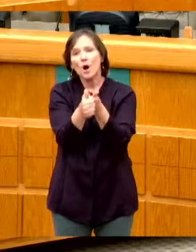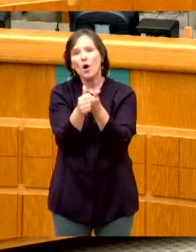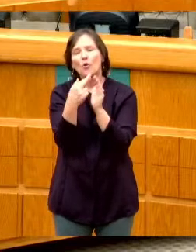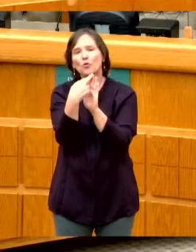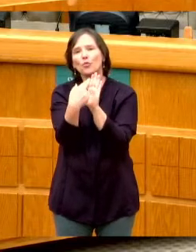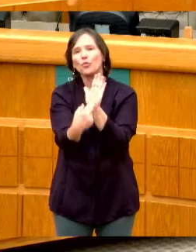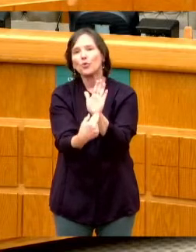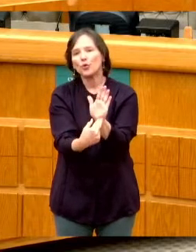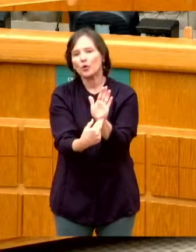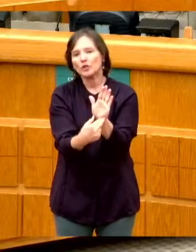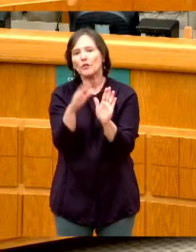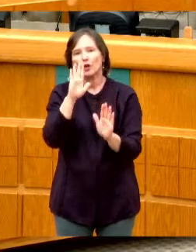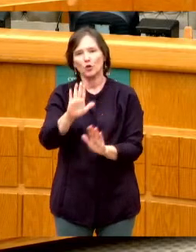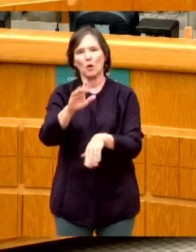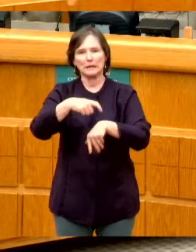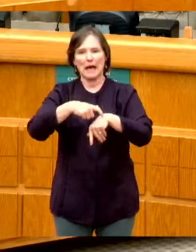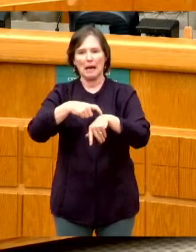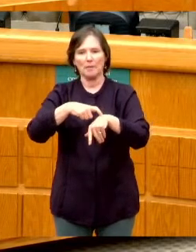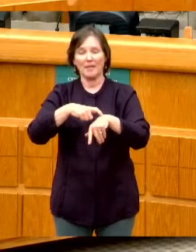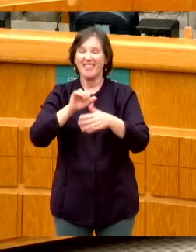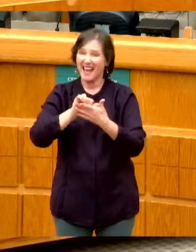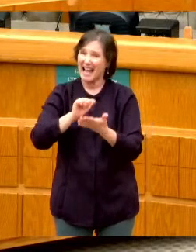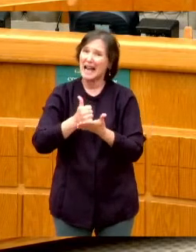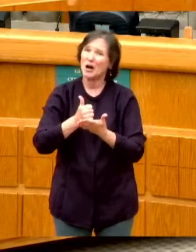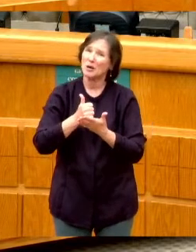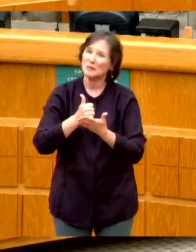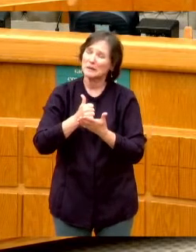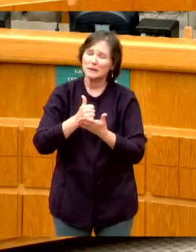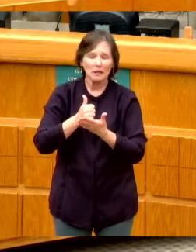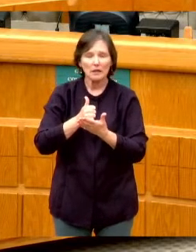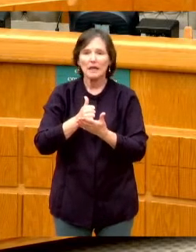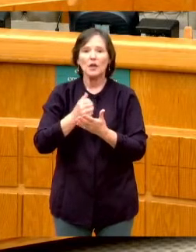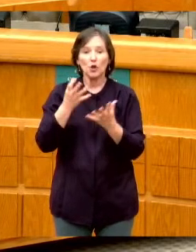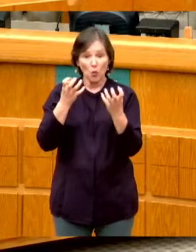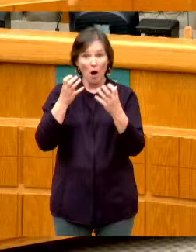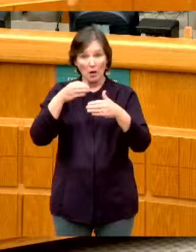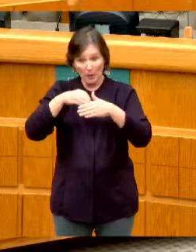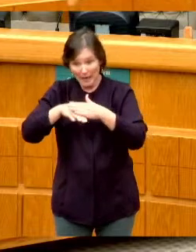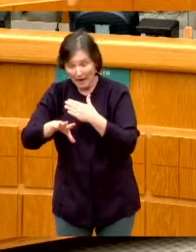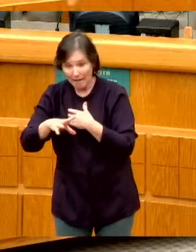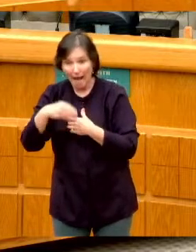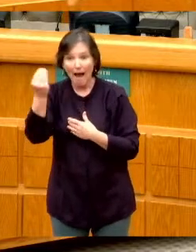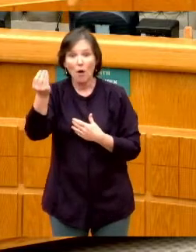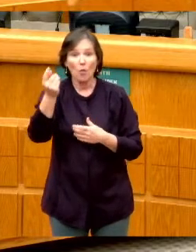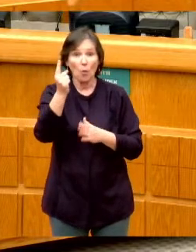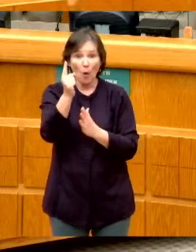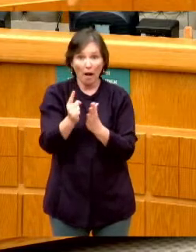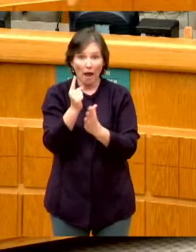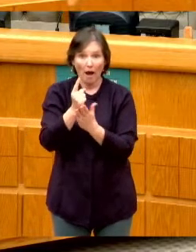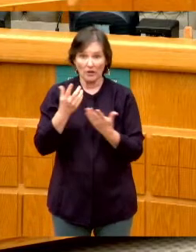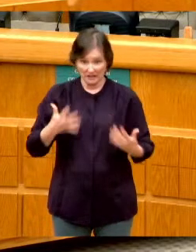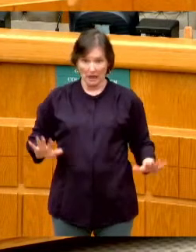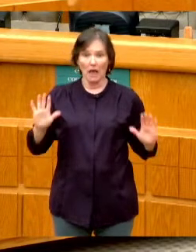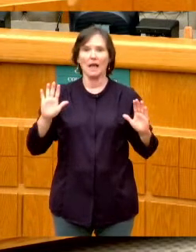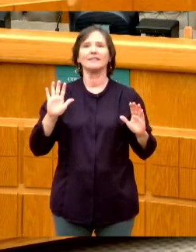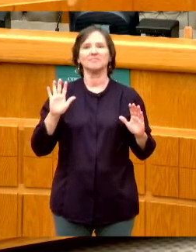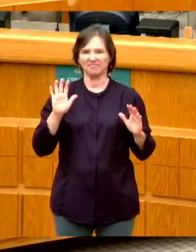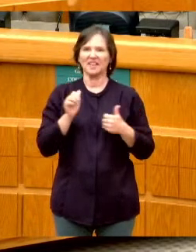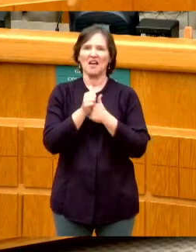If you want to get in and out in 1 hour, follow that time block. It works.